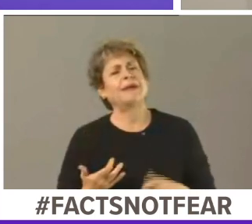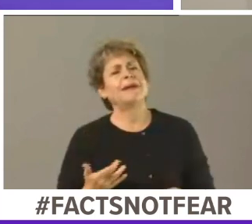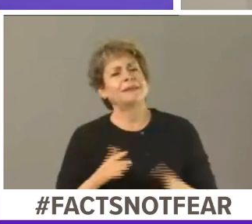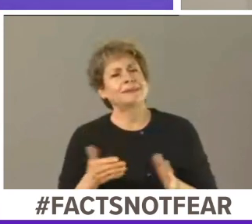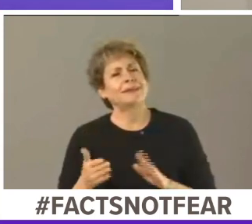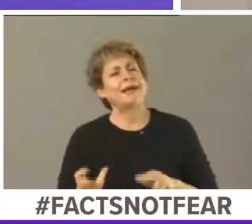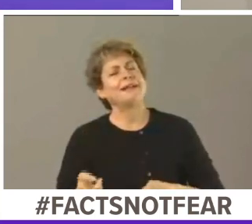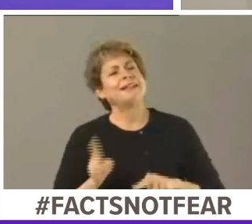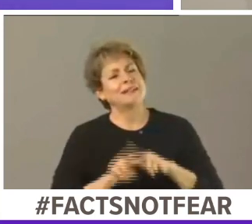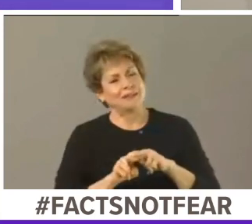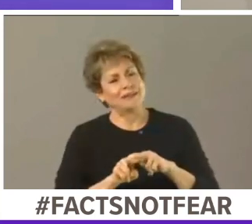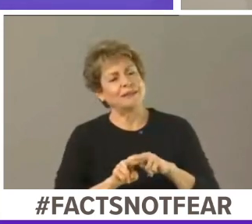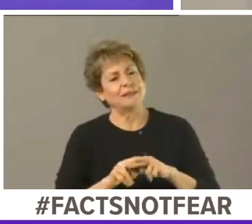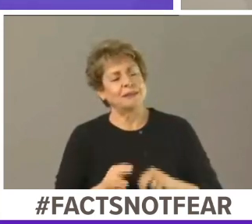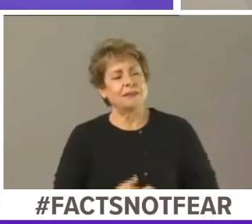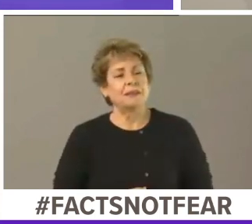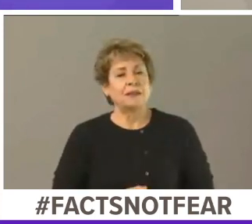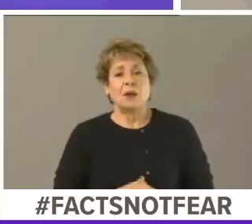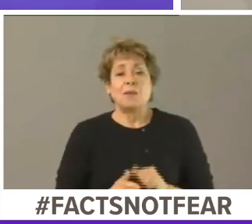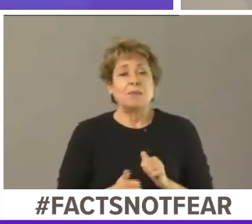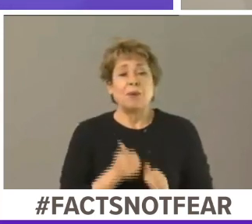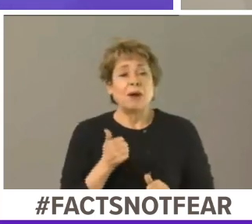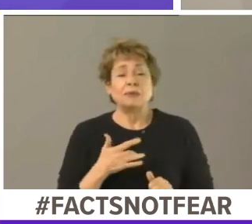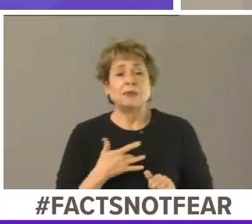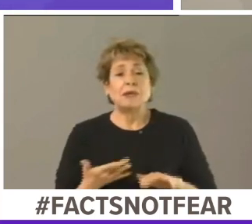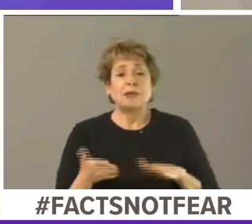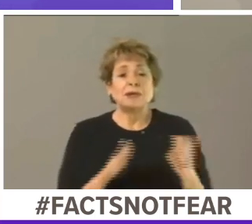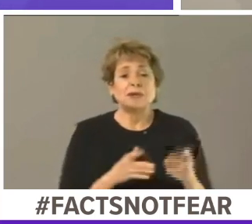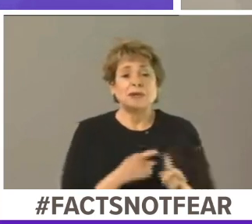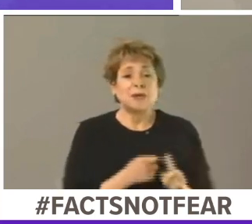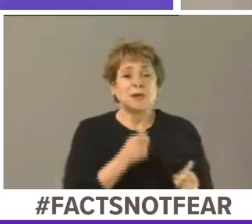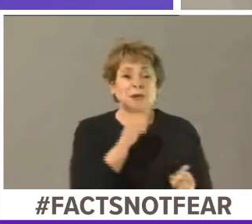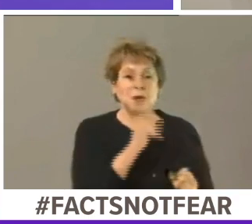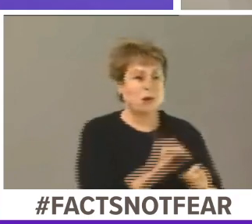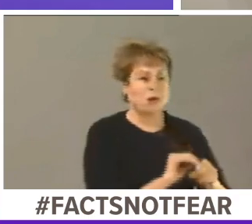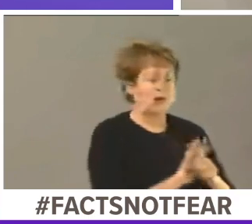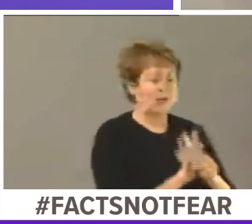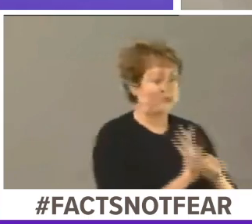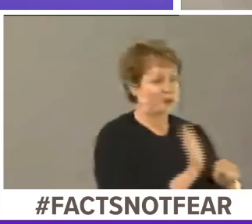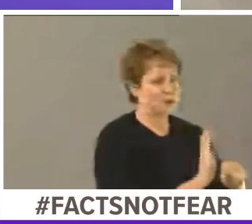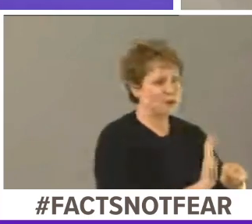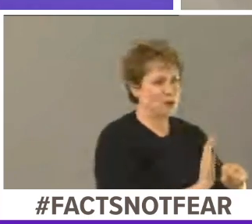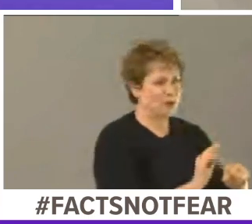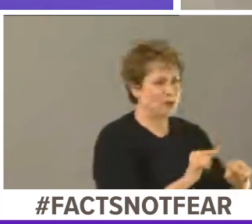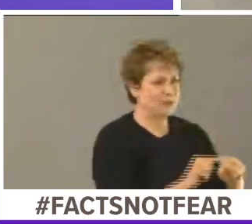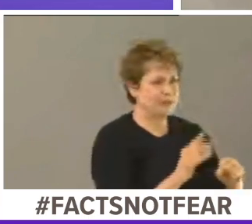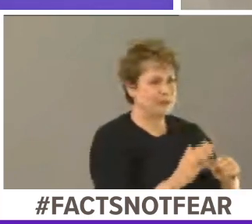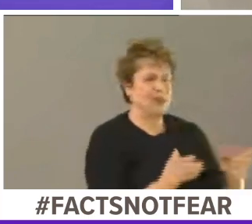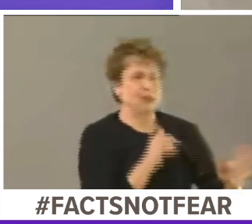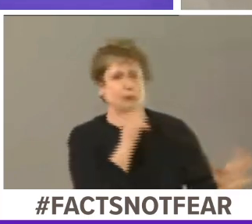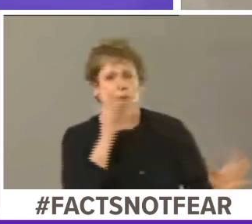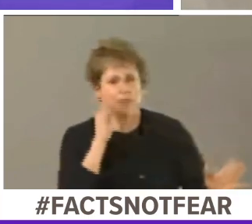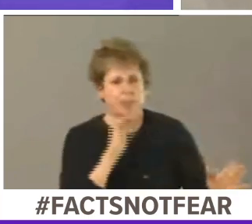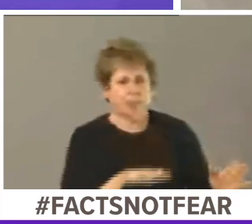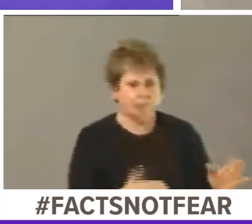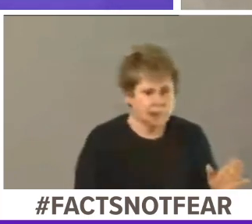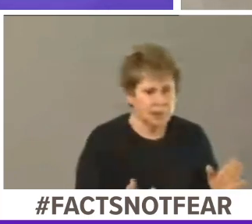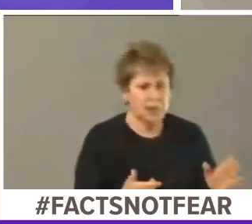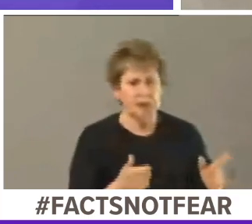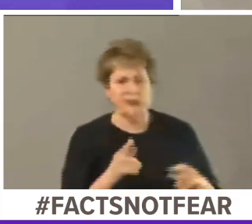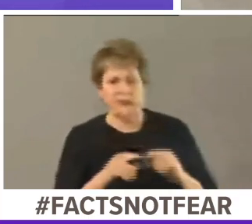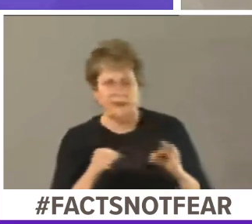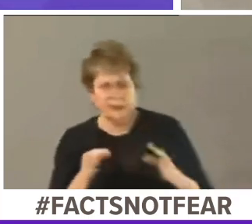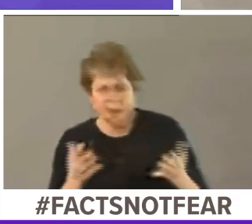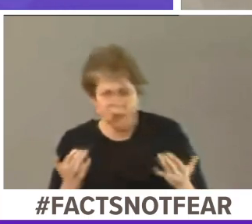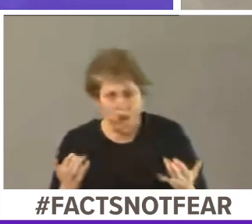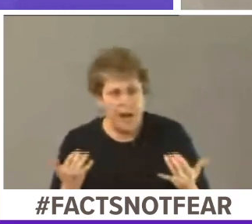majority of those deaths are not going to be COVID-related. They're going to be the unexpected or the unexplained deaths that need to be investigated. We are working